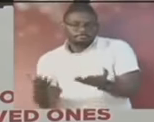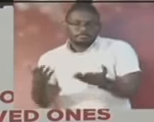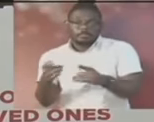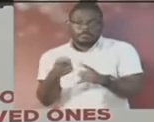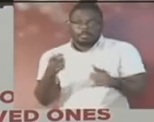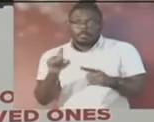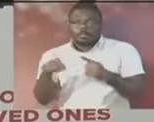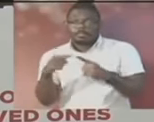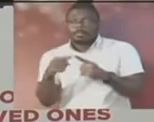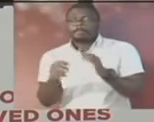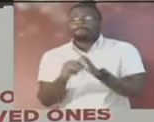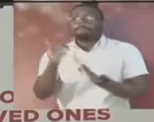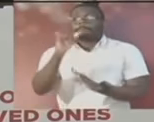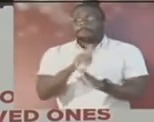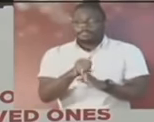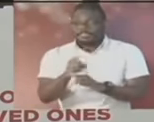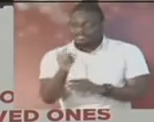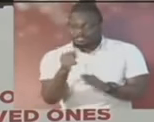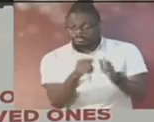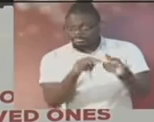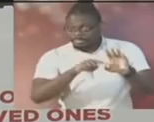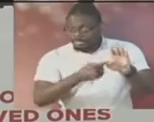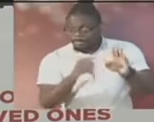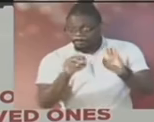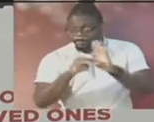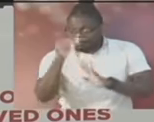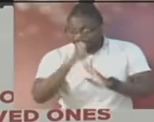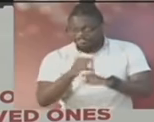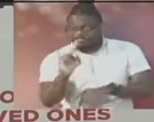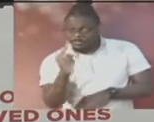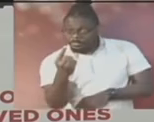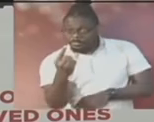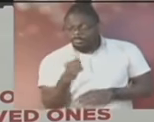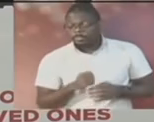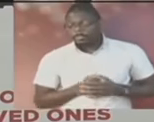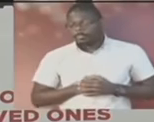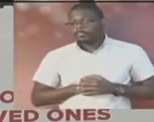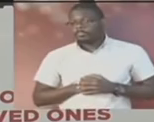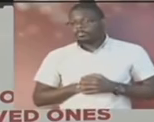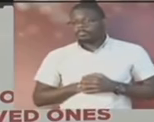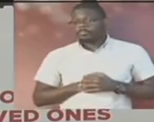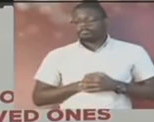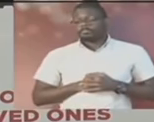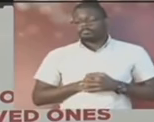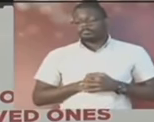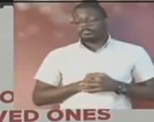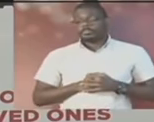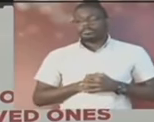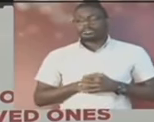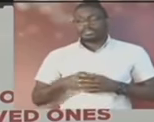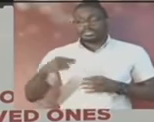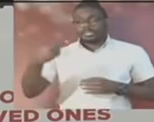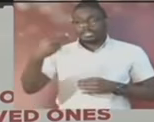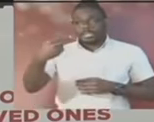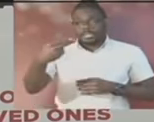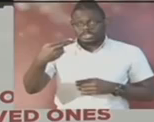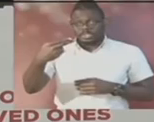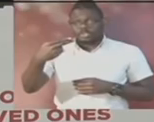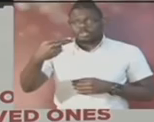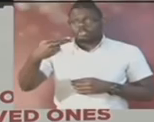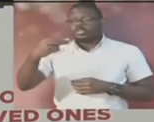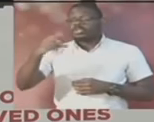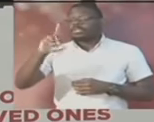is representative in terms of the high dependency unit occupancy, which has increased overnight from 40%